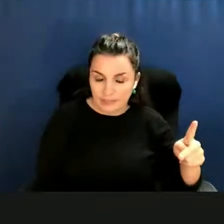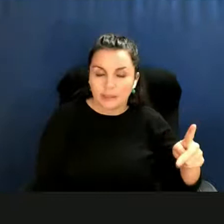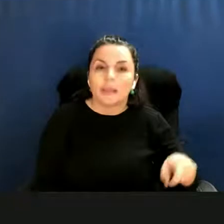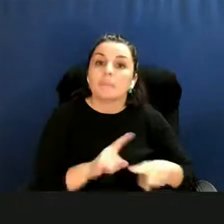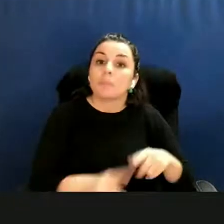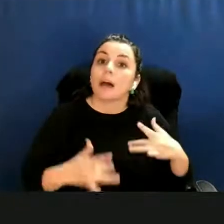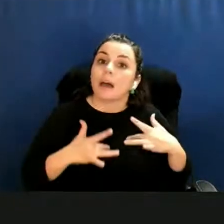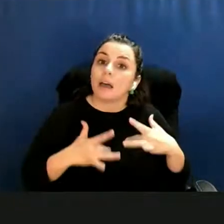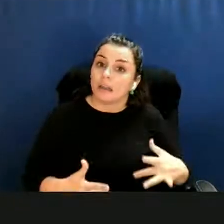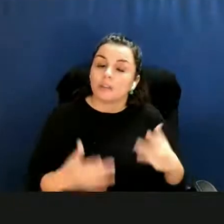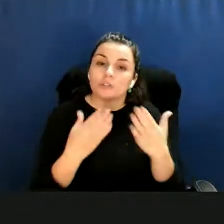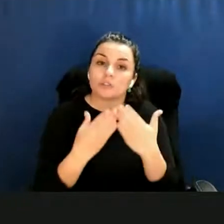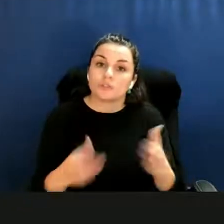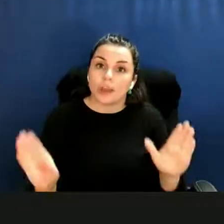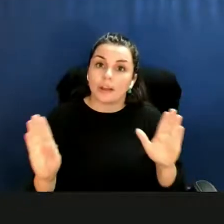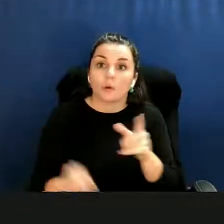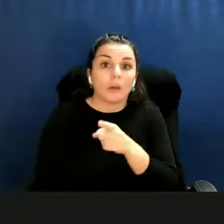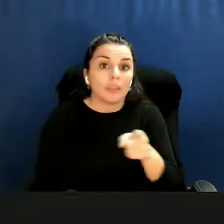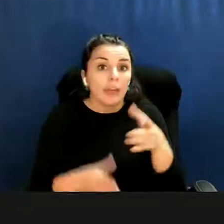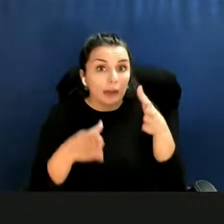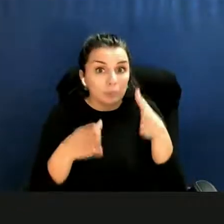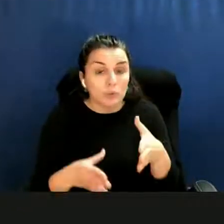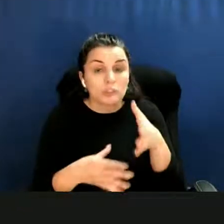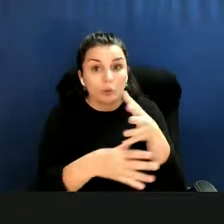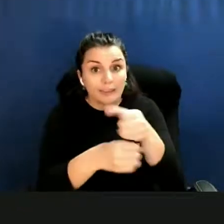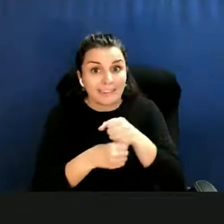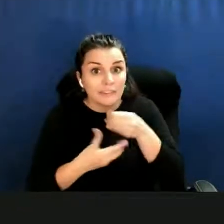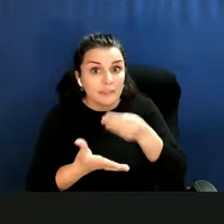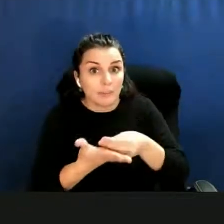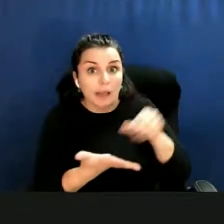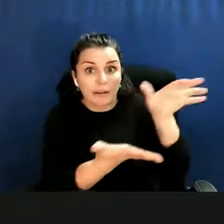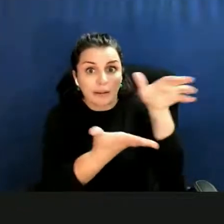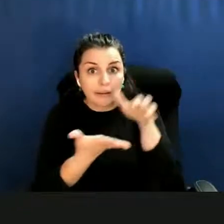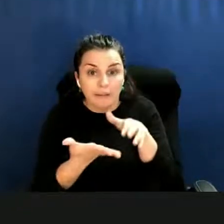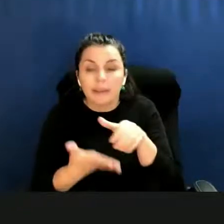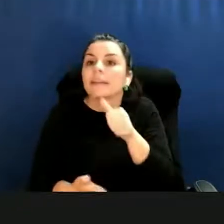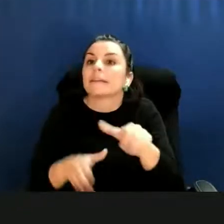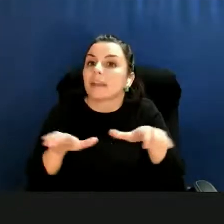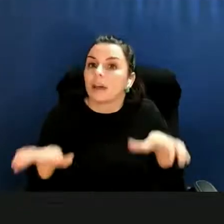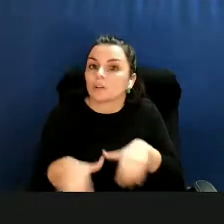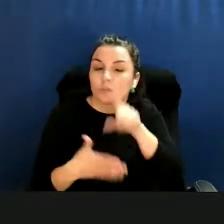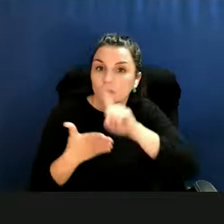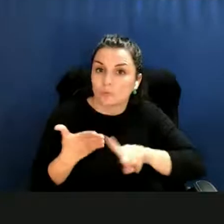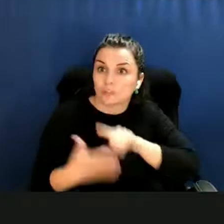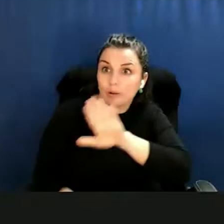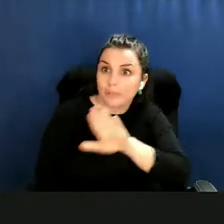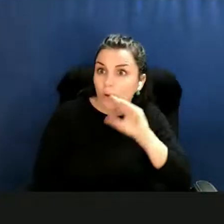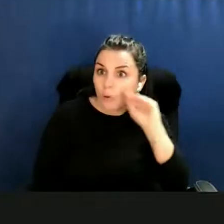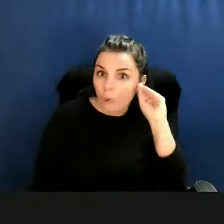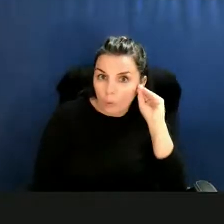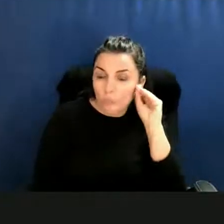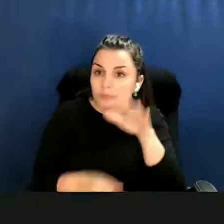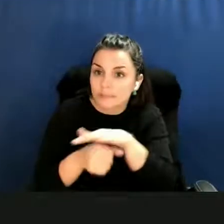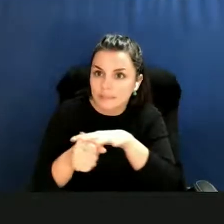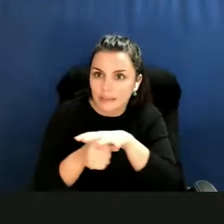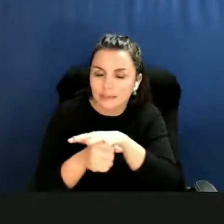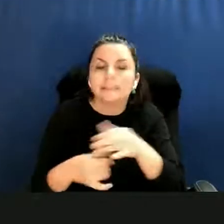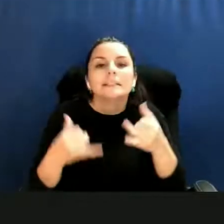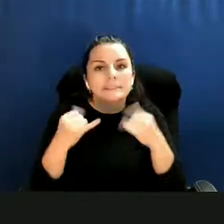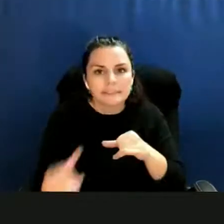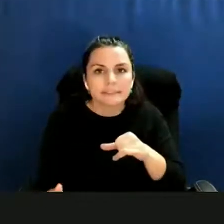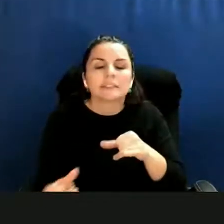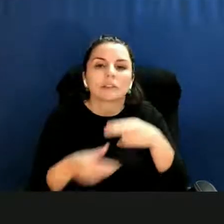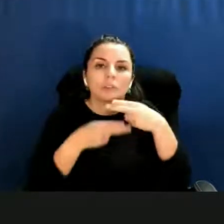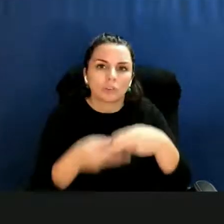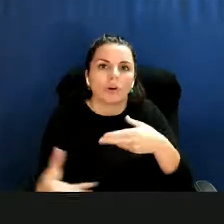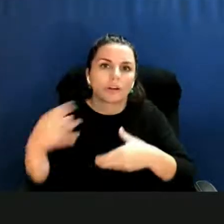funding recipient or the prime awardee is not doing research at their own site, they are still considered engaged in